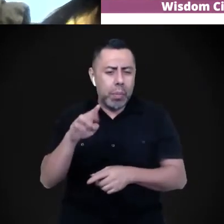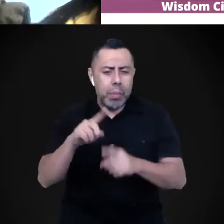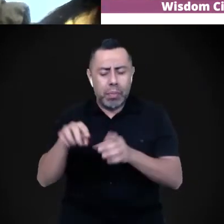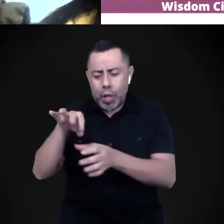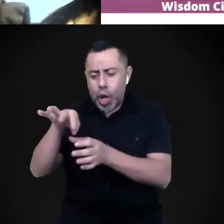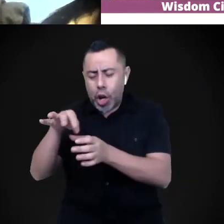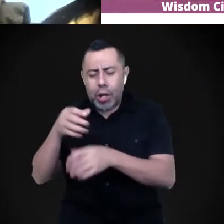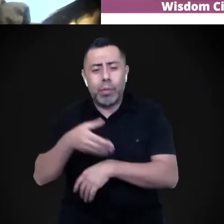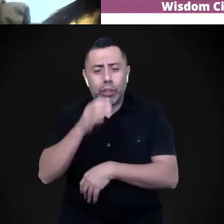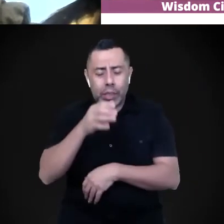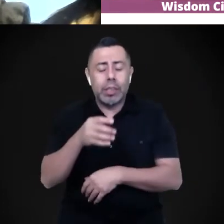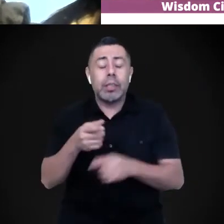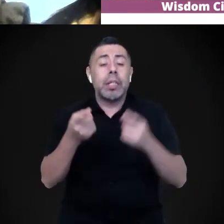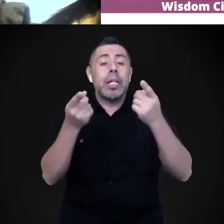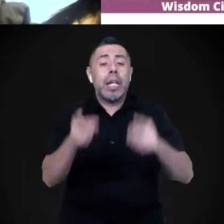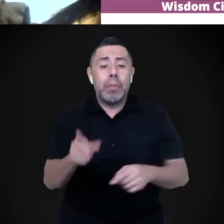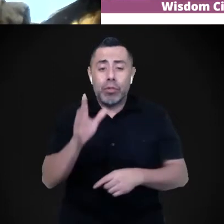was well. She came home,